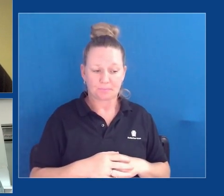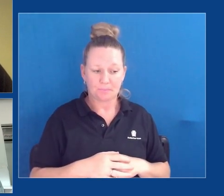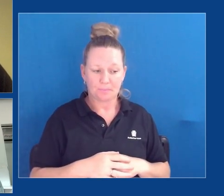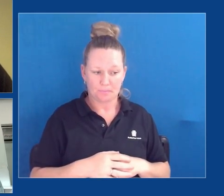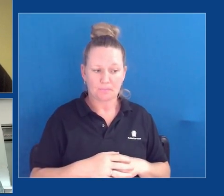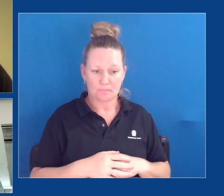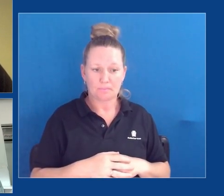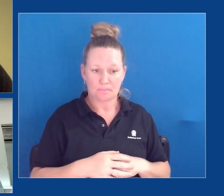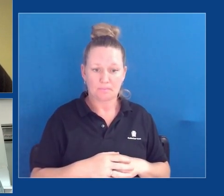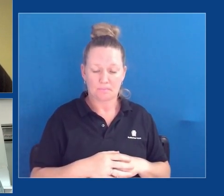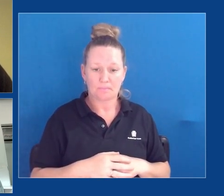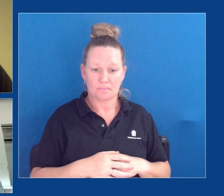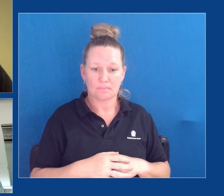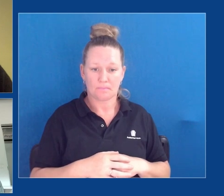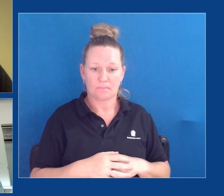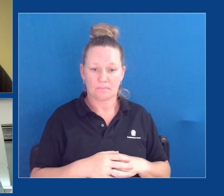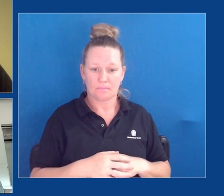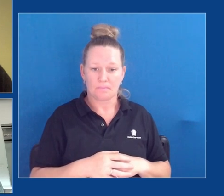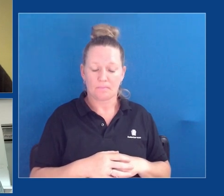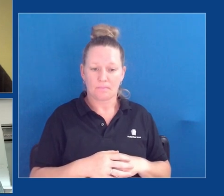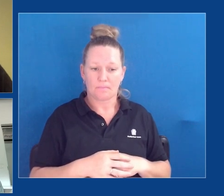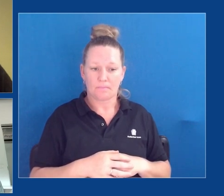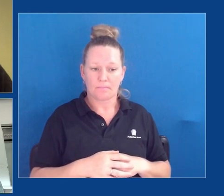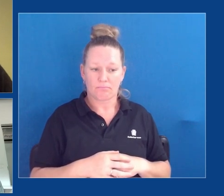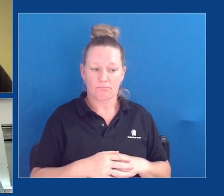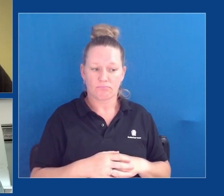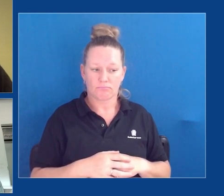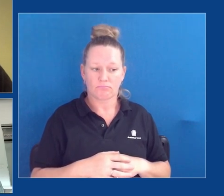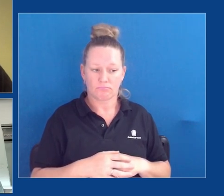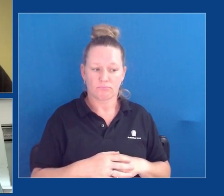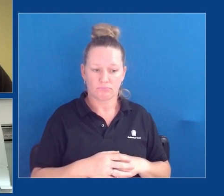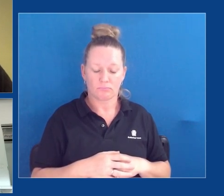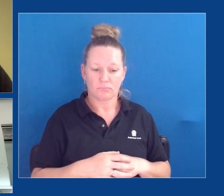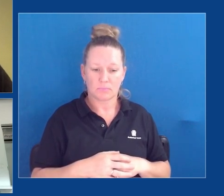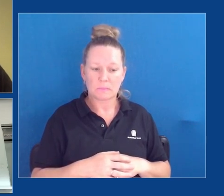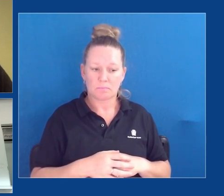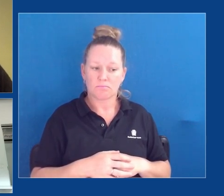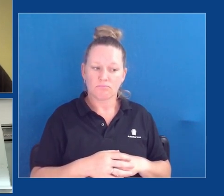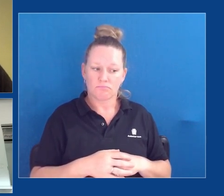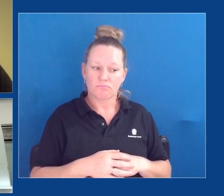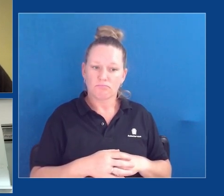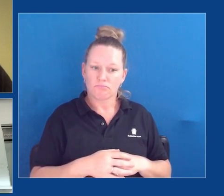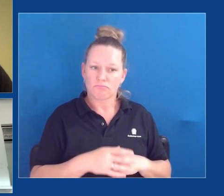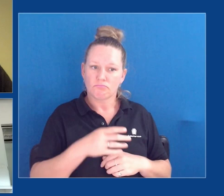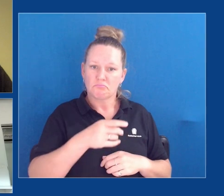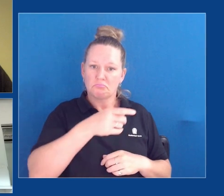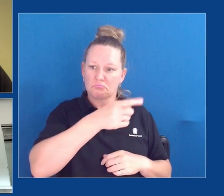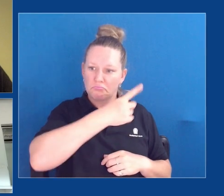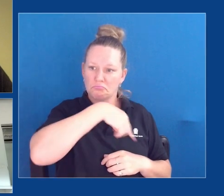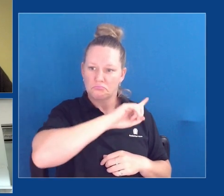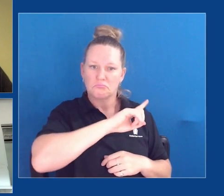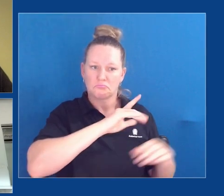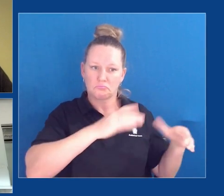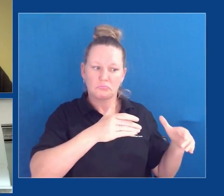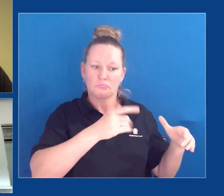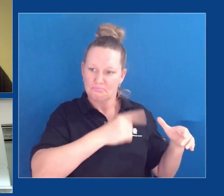committed push to making sure that that actually happened, and that the prominence of Indigenous song and